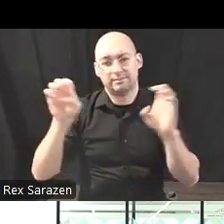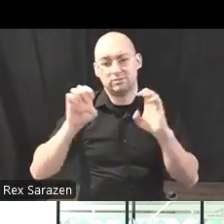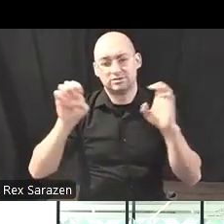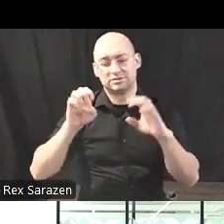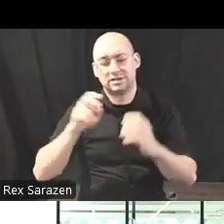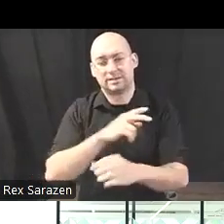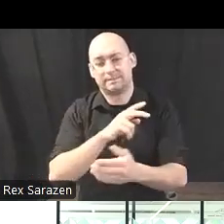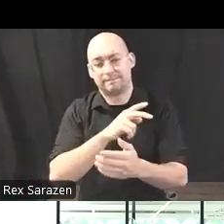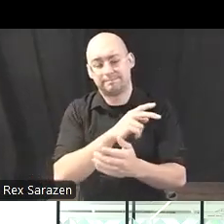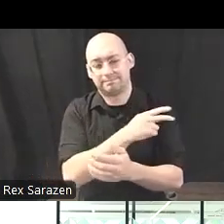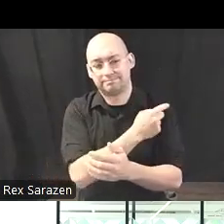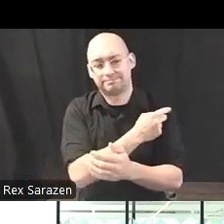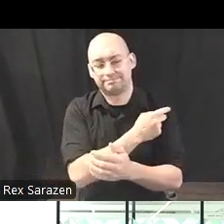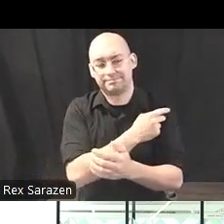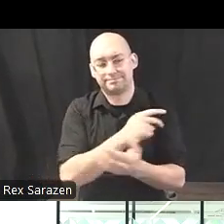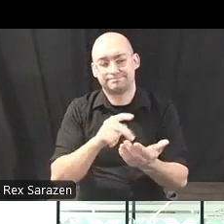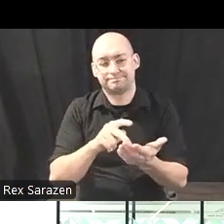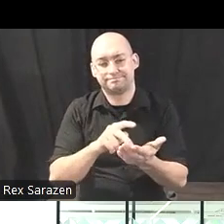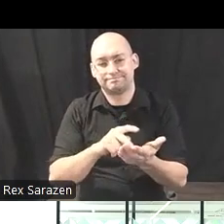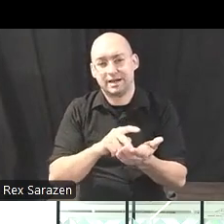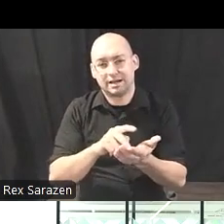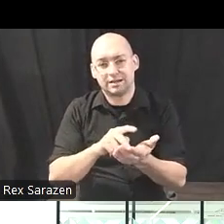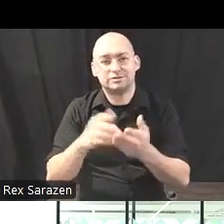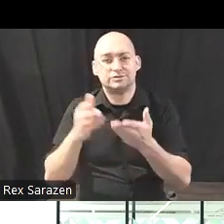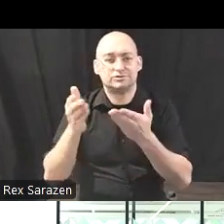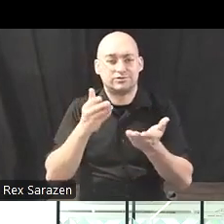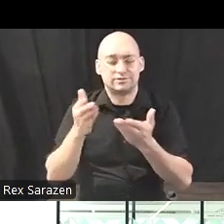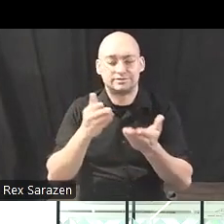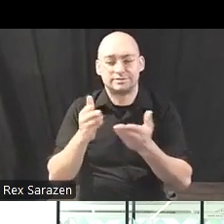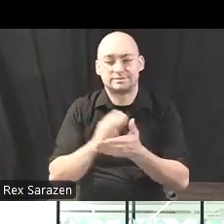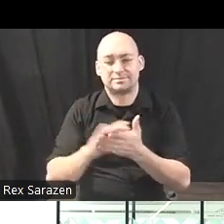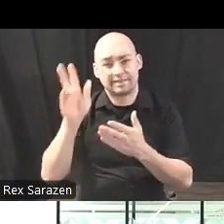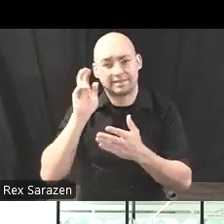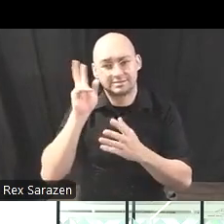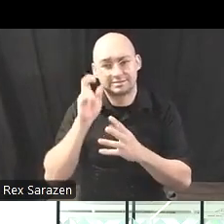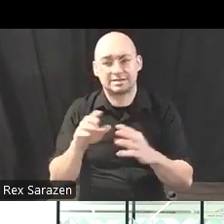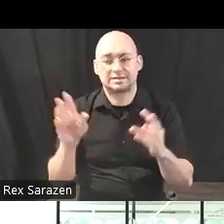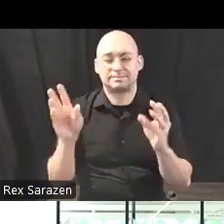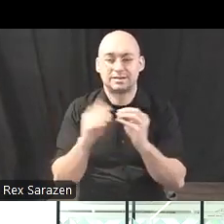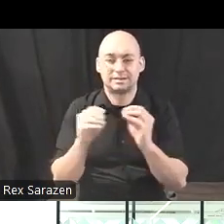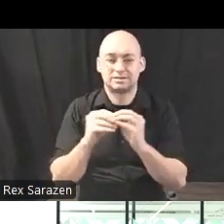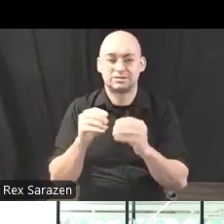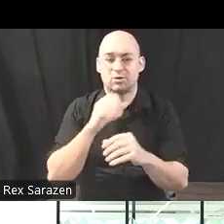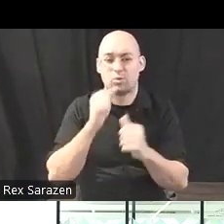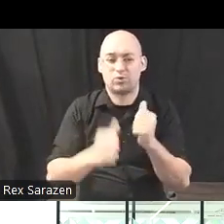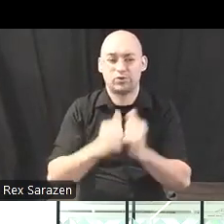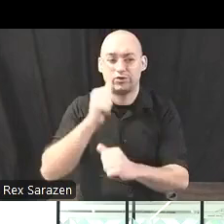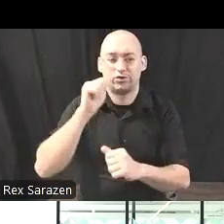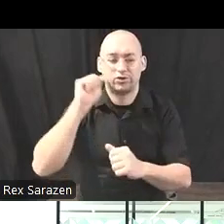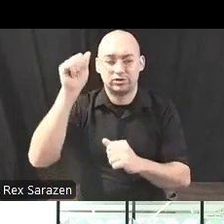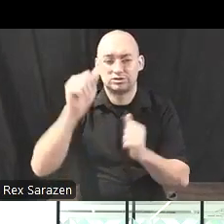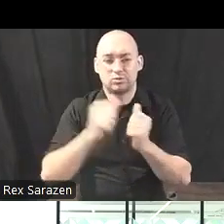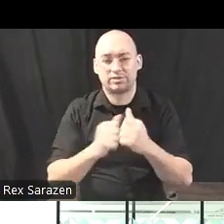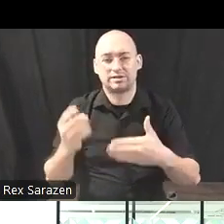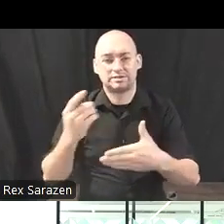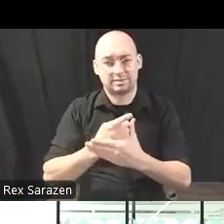Services Authority is going to be holding some listening sessions with older adults and people with disabilities to inform the design of the system, kind of to